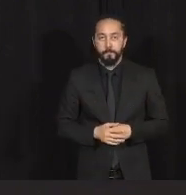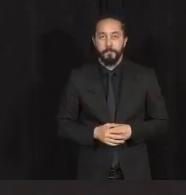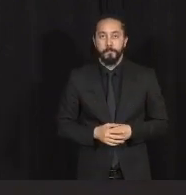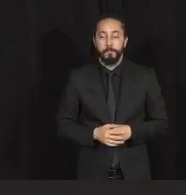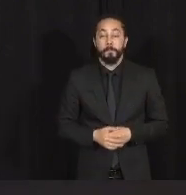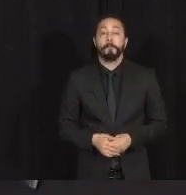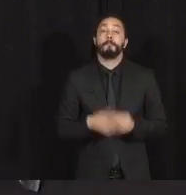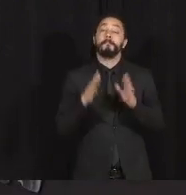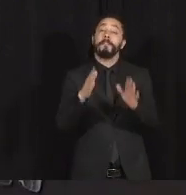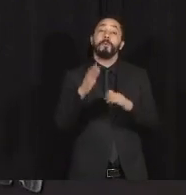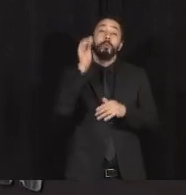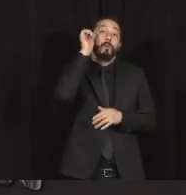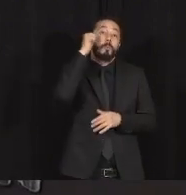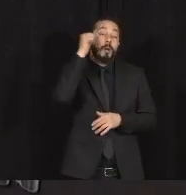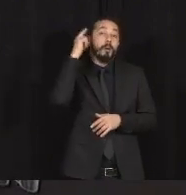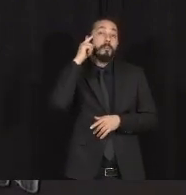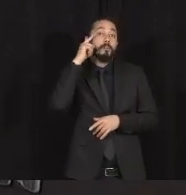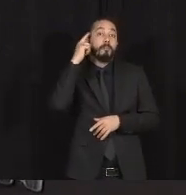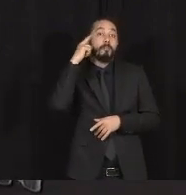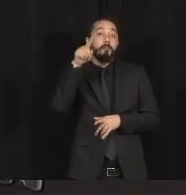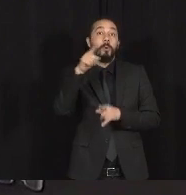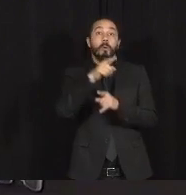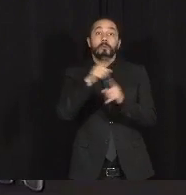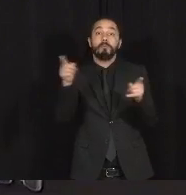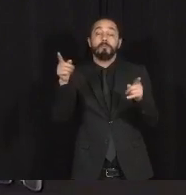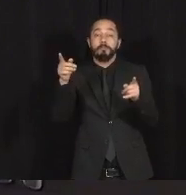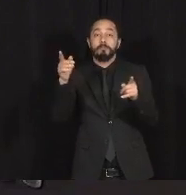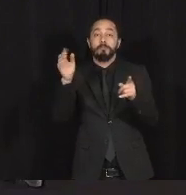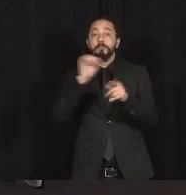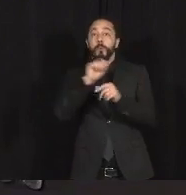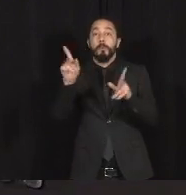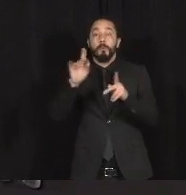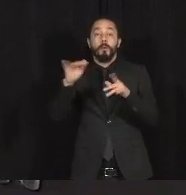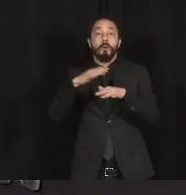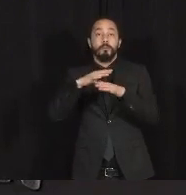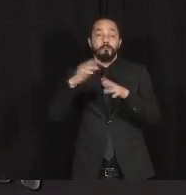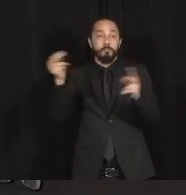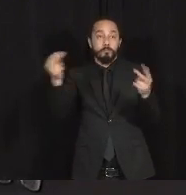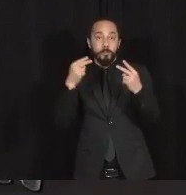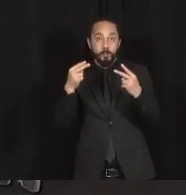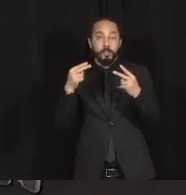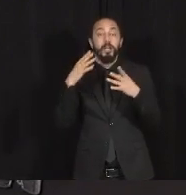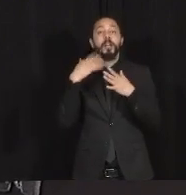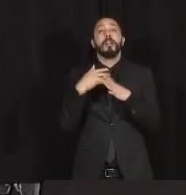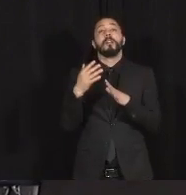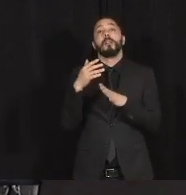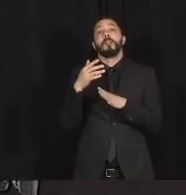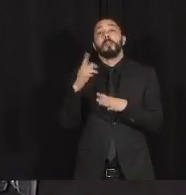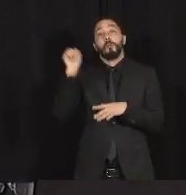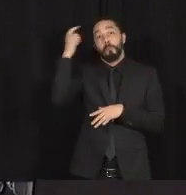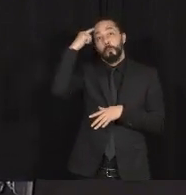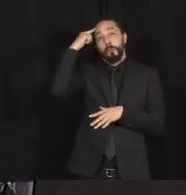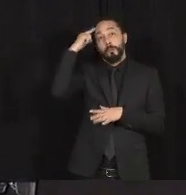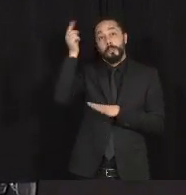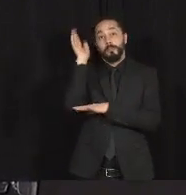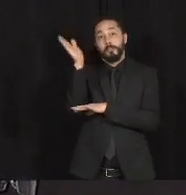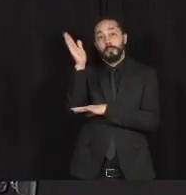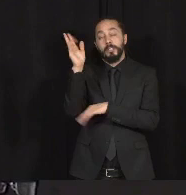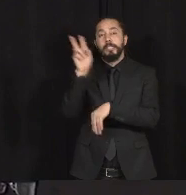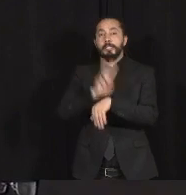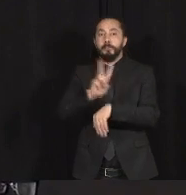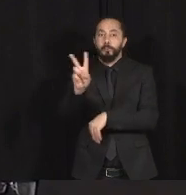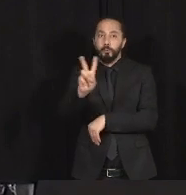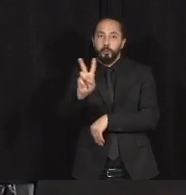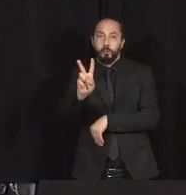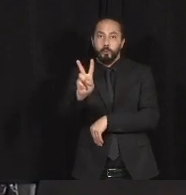Premier's press conference has been pushed back to 2 p.m. now, and we're going to take questions until 1:45. I'm just going to